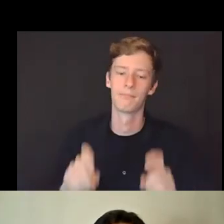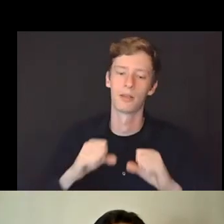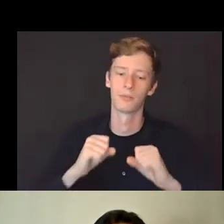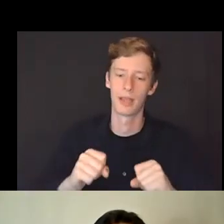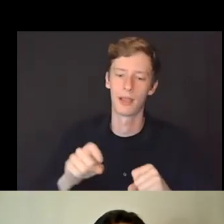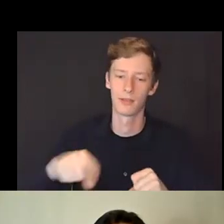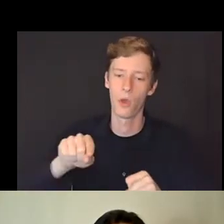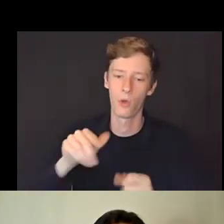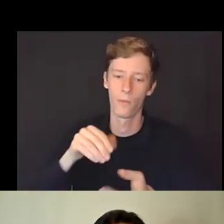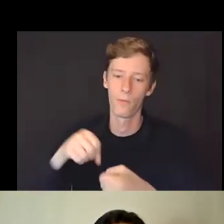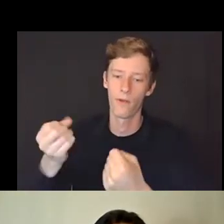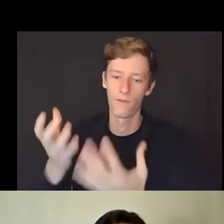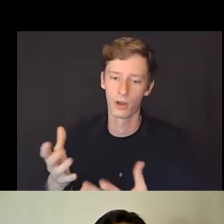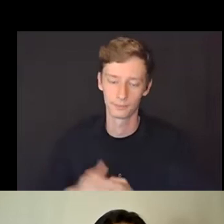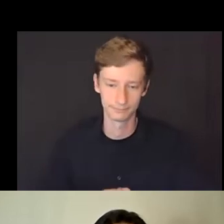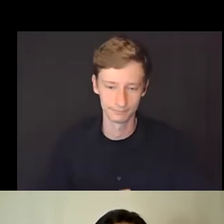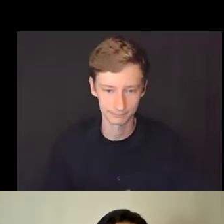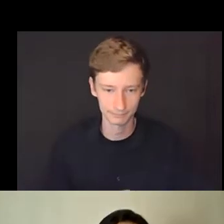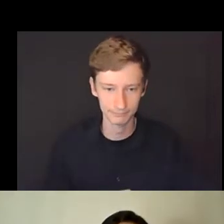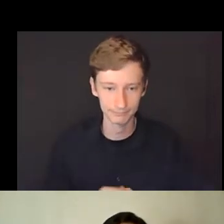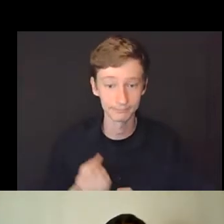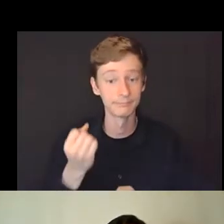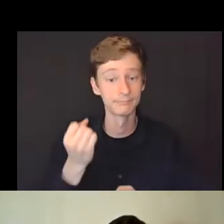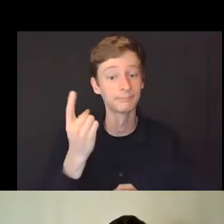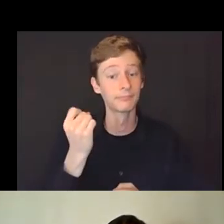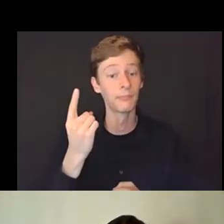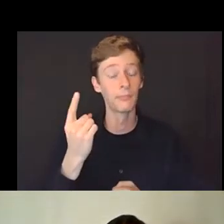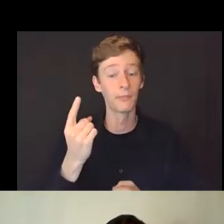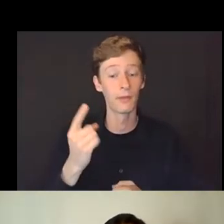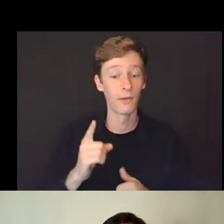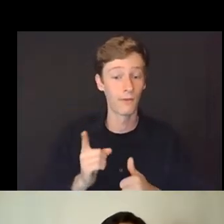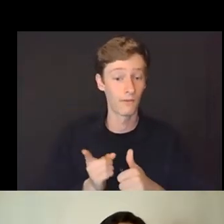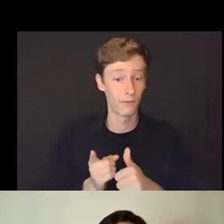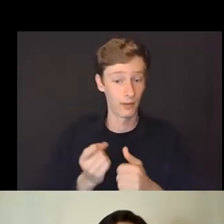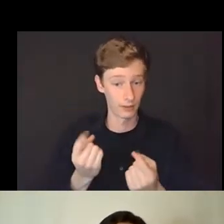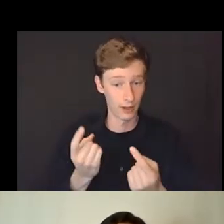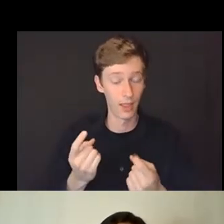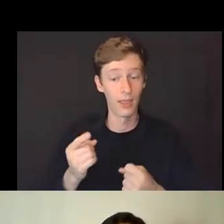election day or only in the legislature. It is a